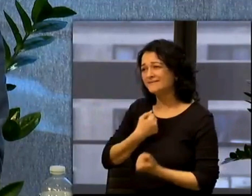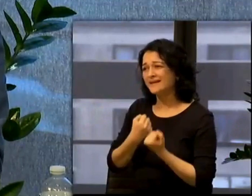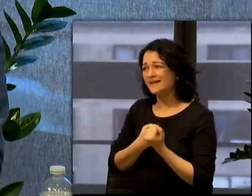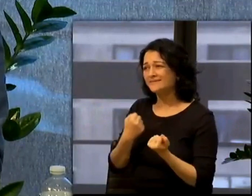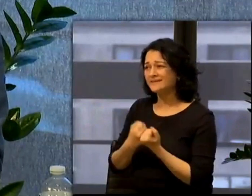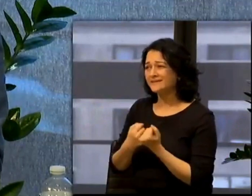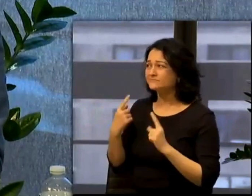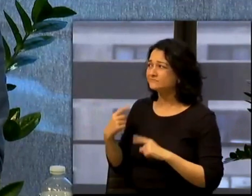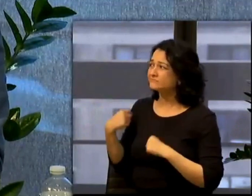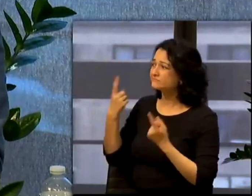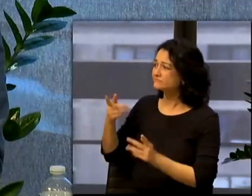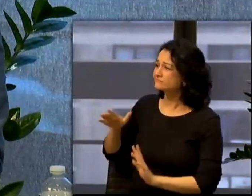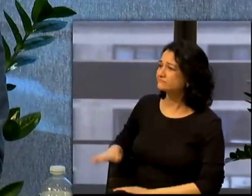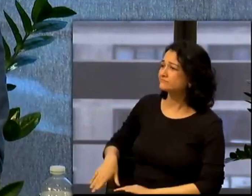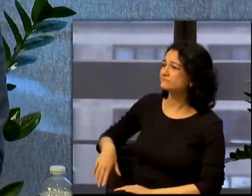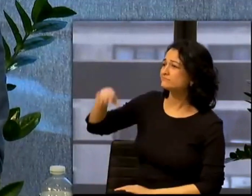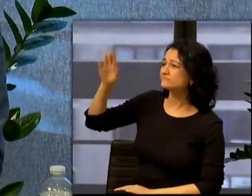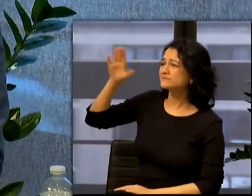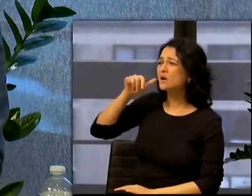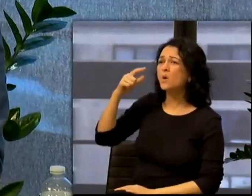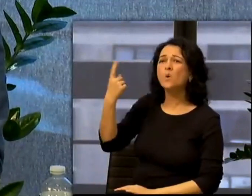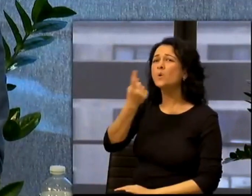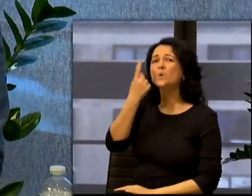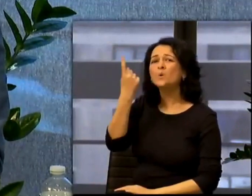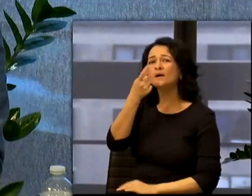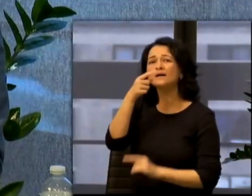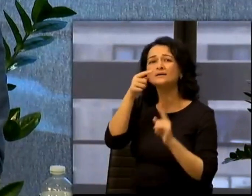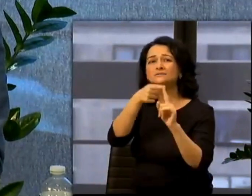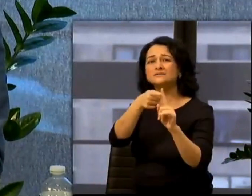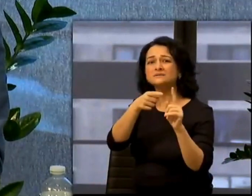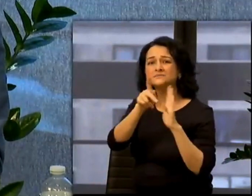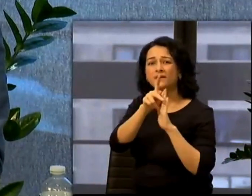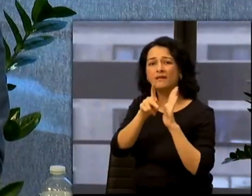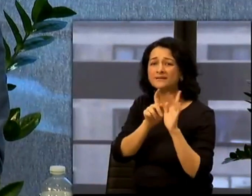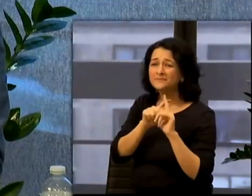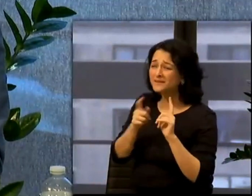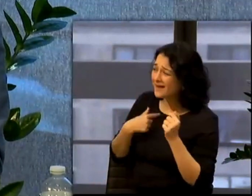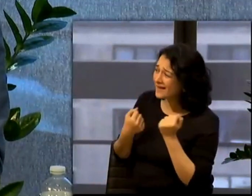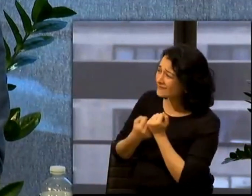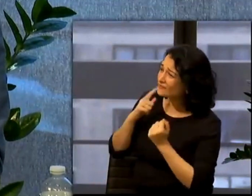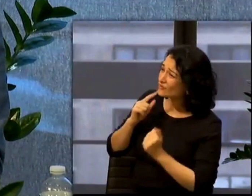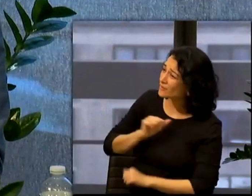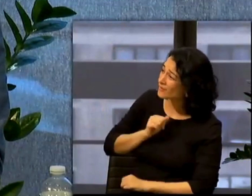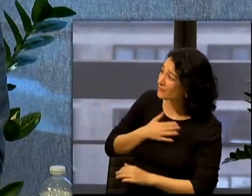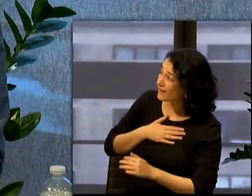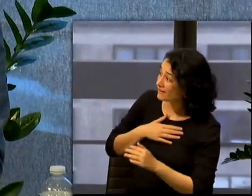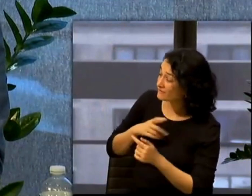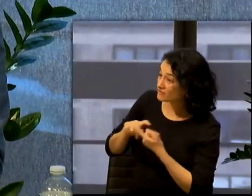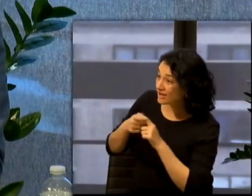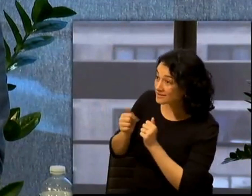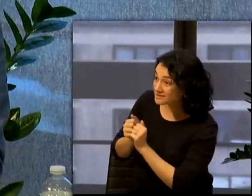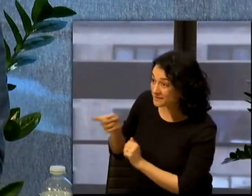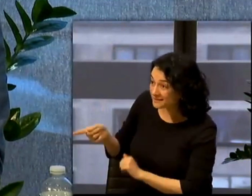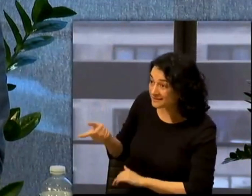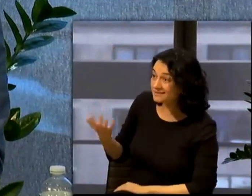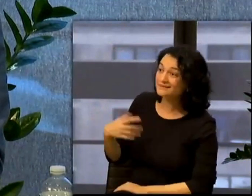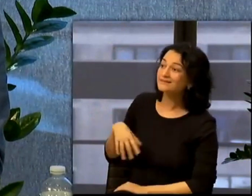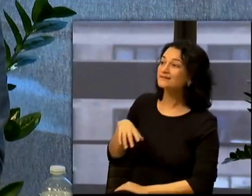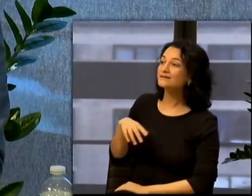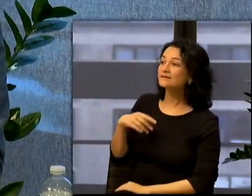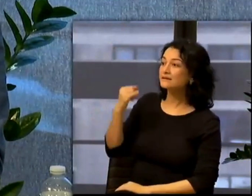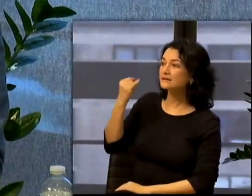relatives and neighbors. I've really tried to call out ageist and ableist comments,